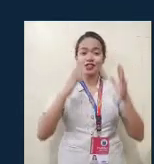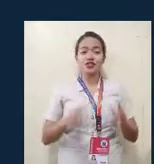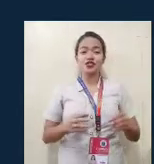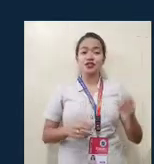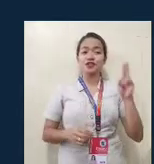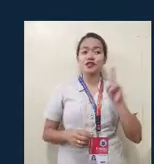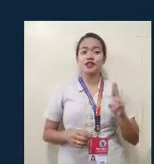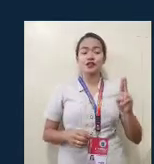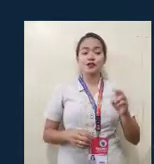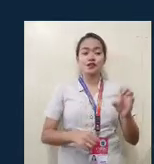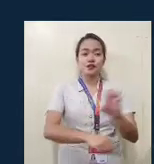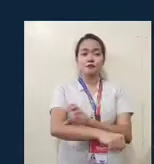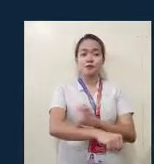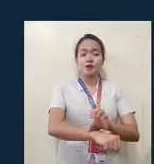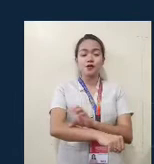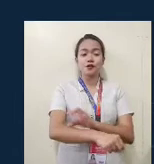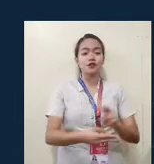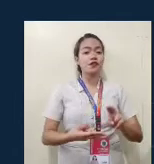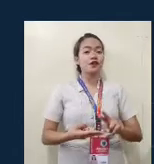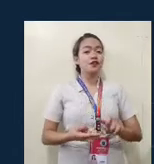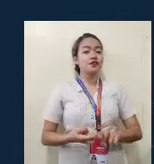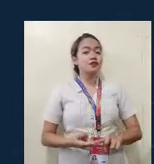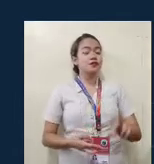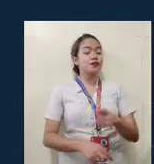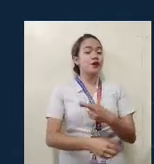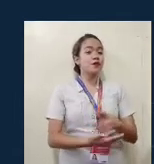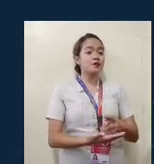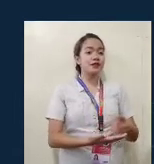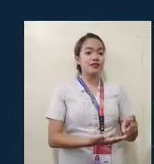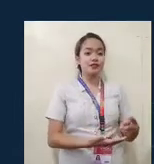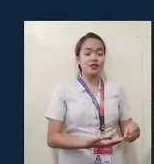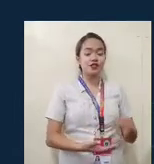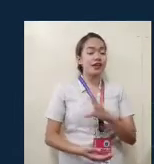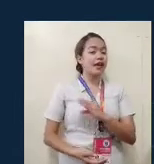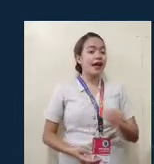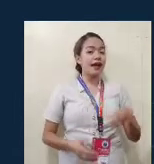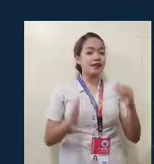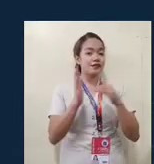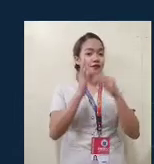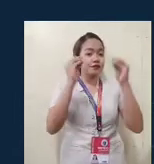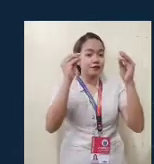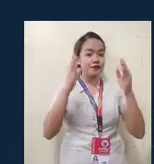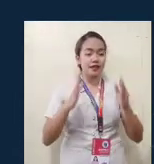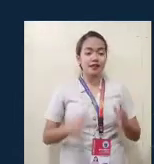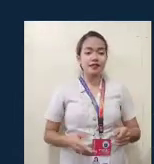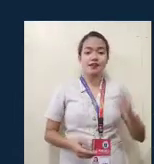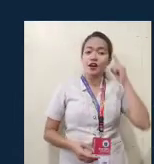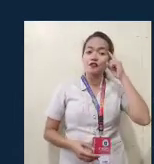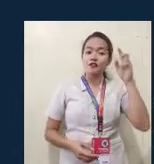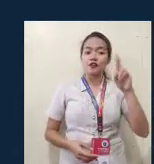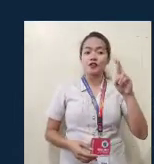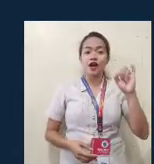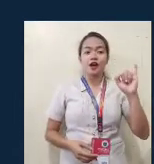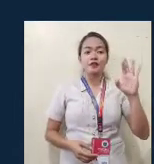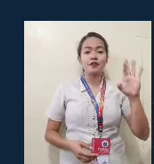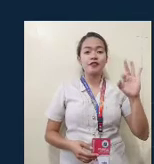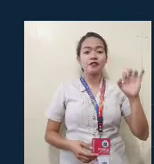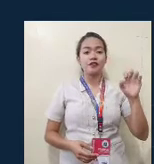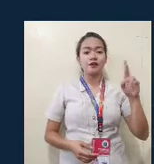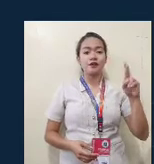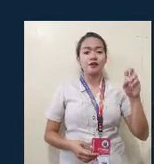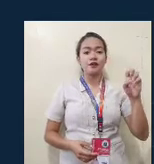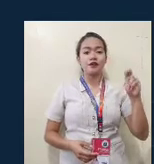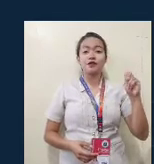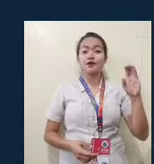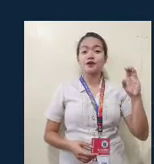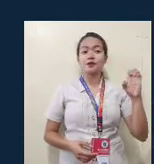Education. Teachers use computers to research and students for reference tools.